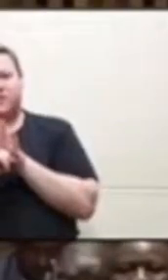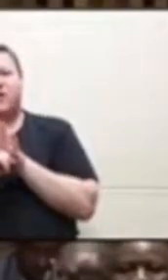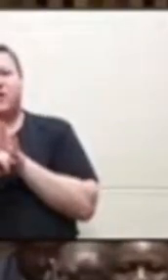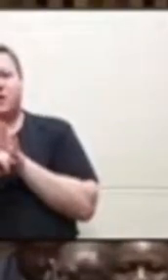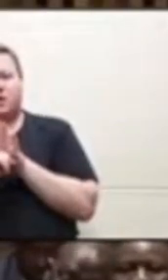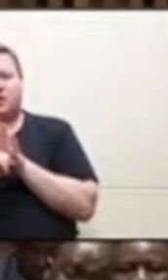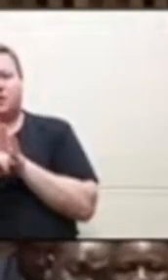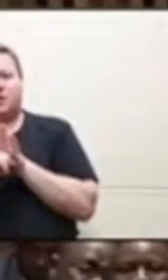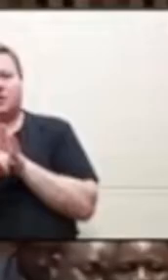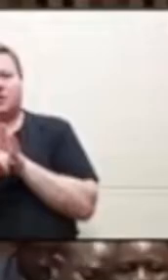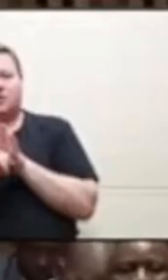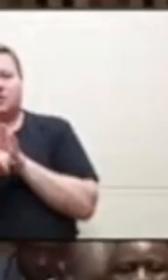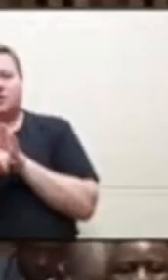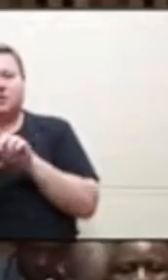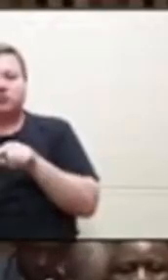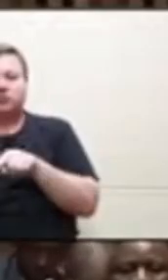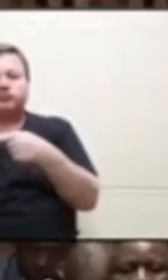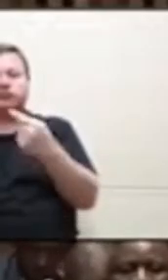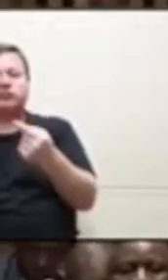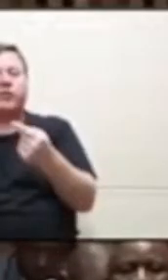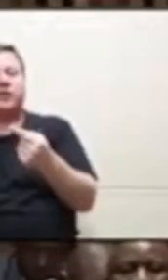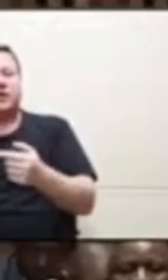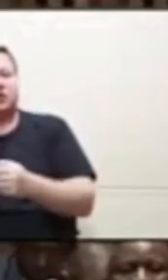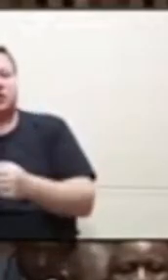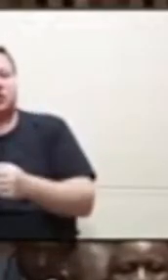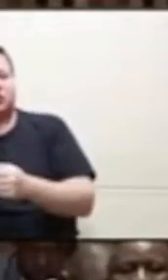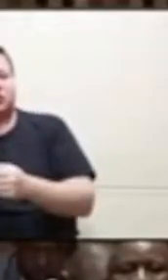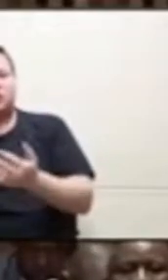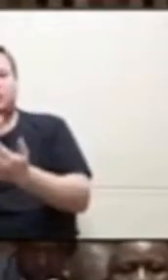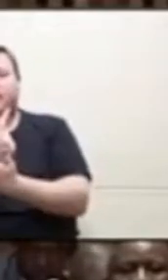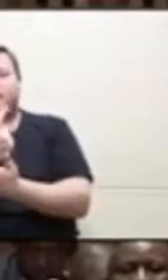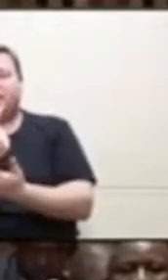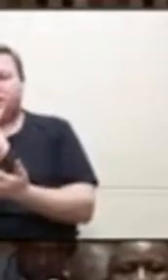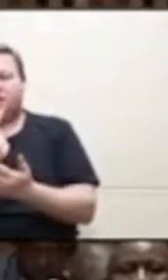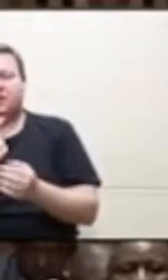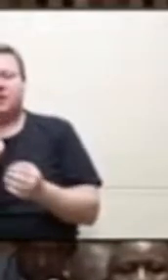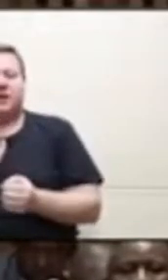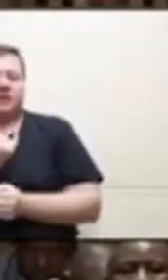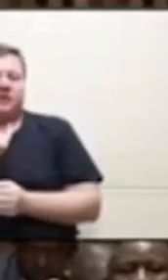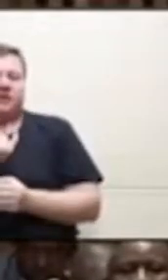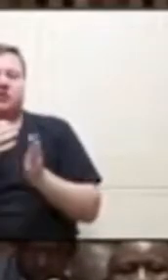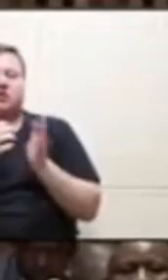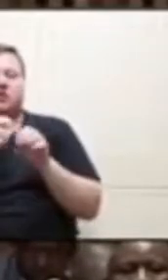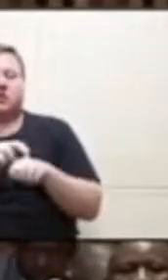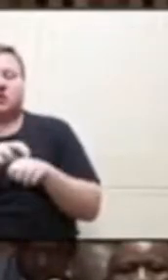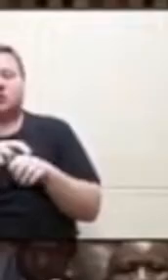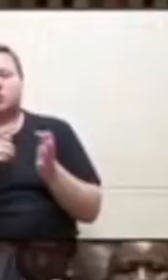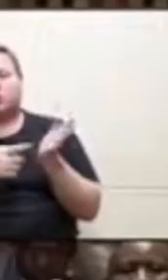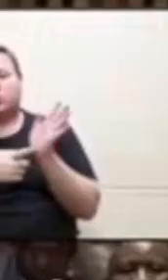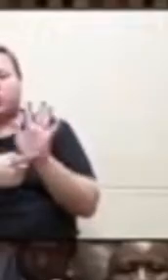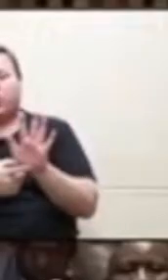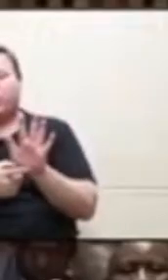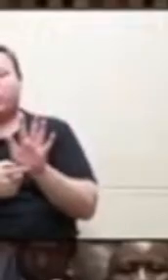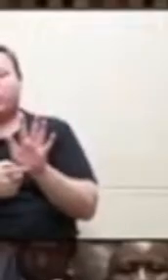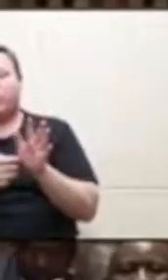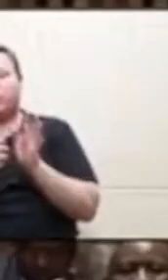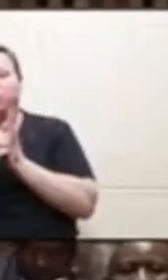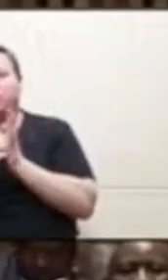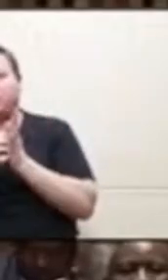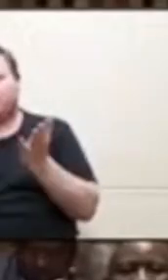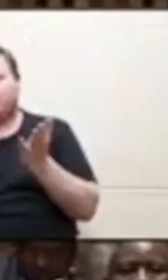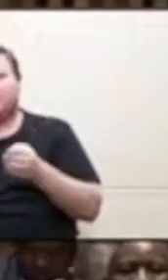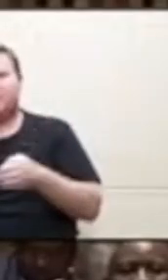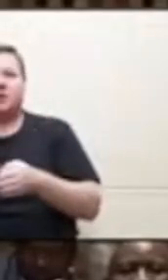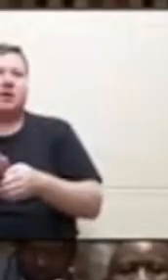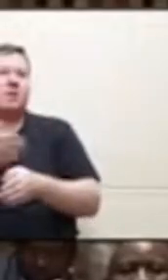flagging individuals linked to municipal employees. For an example, former councillors